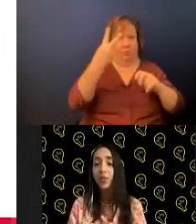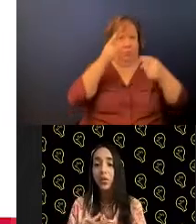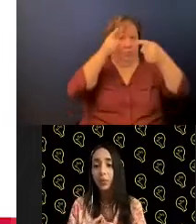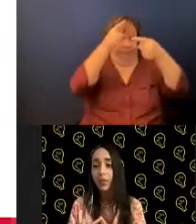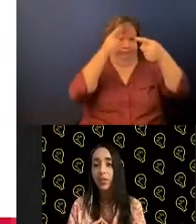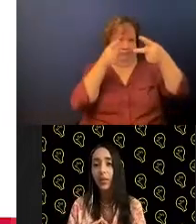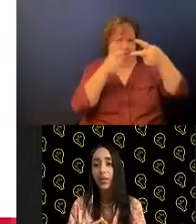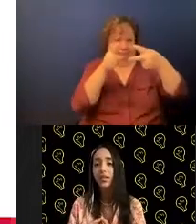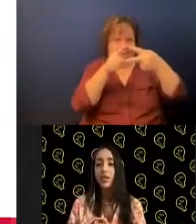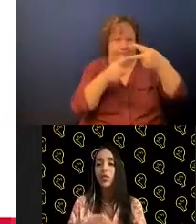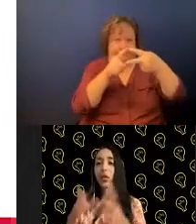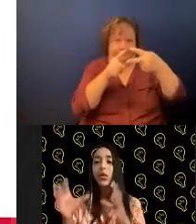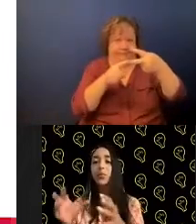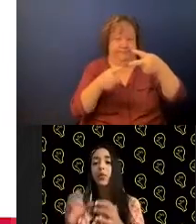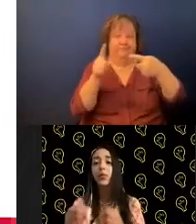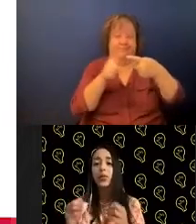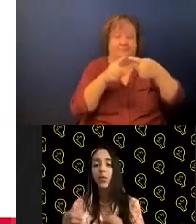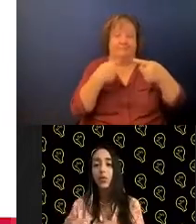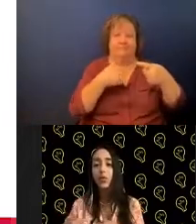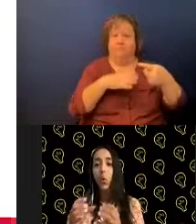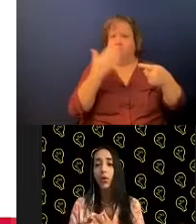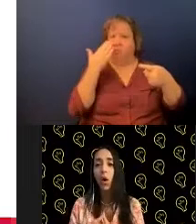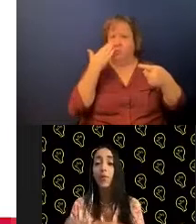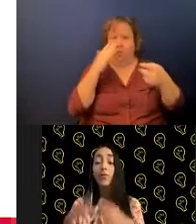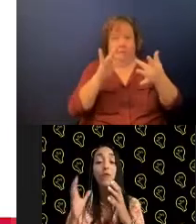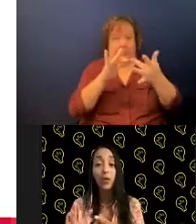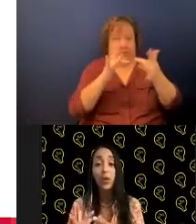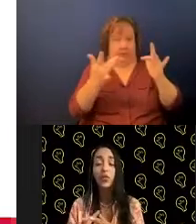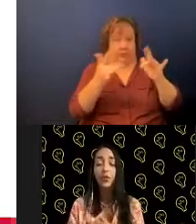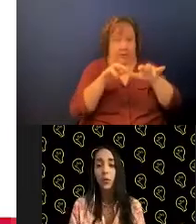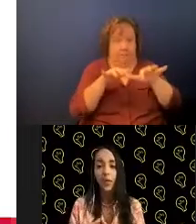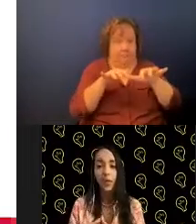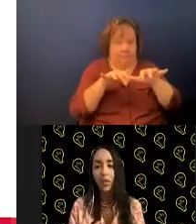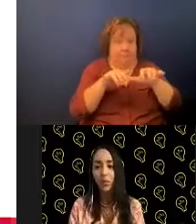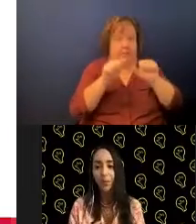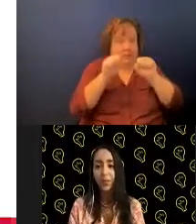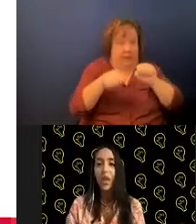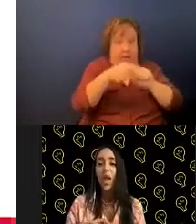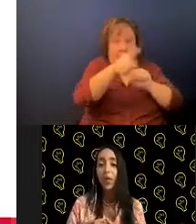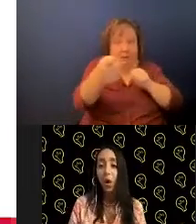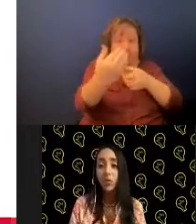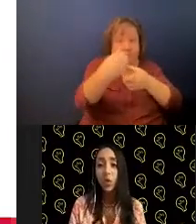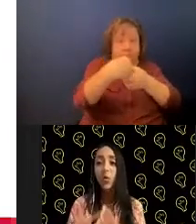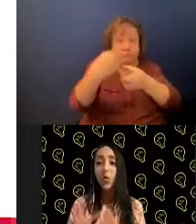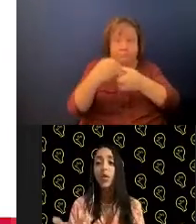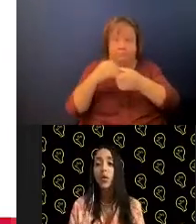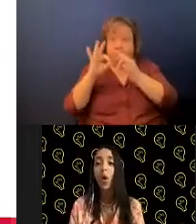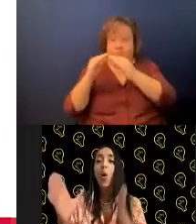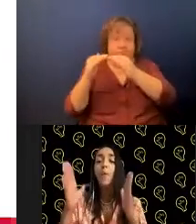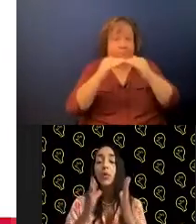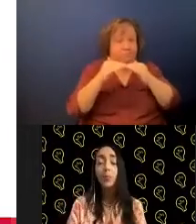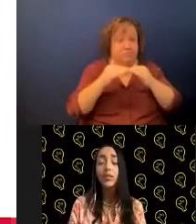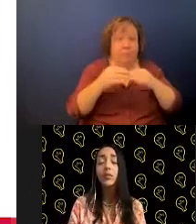our potential participants so that we could provide resources to overcome the barriers of online engagement. And also we needed to